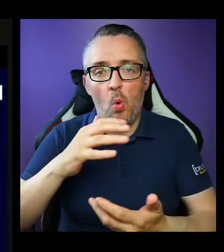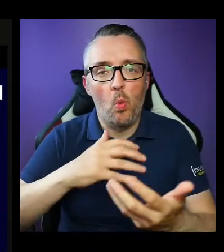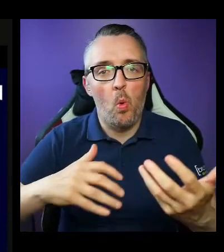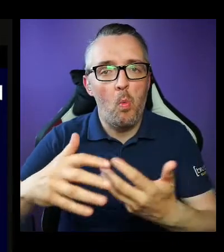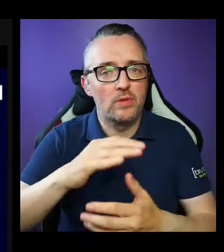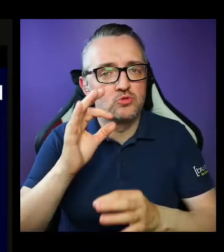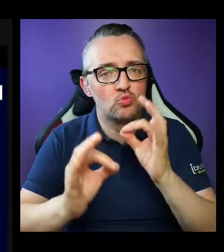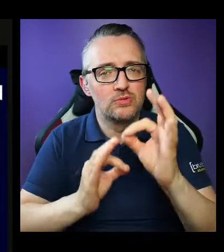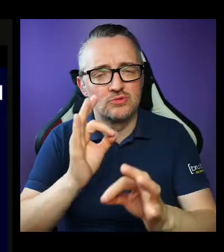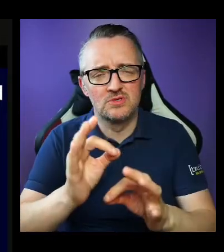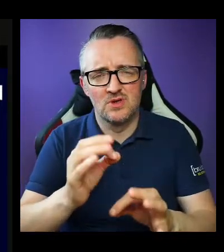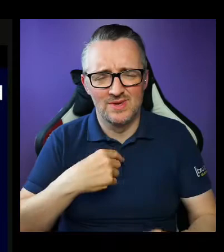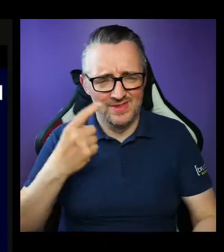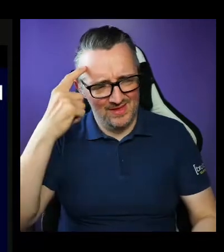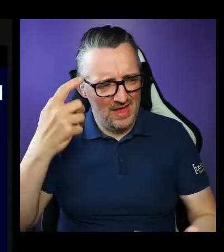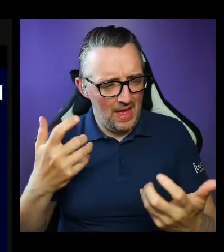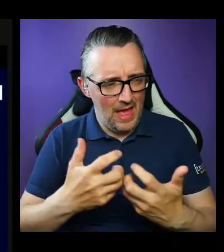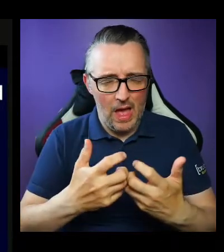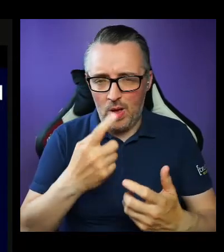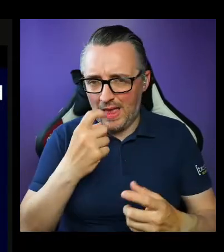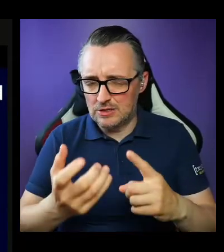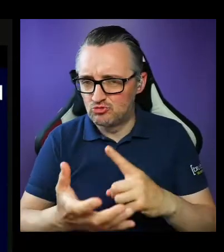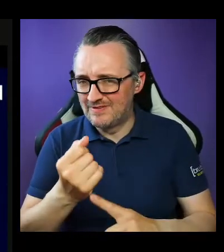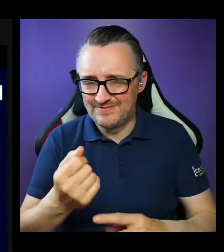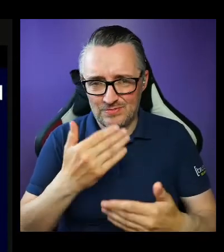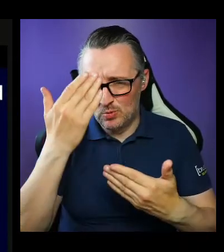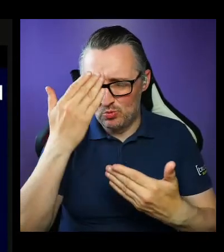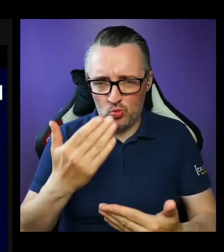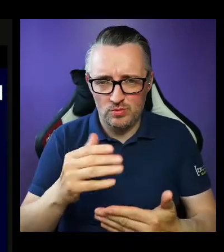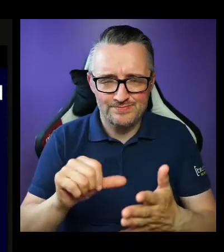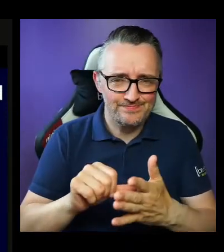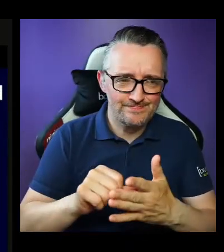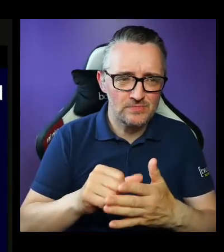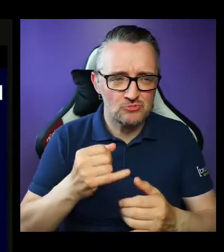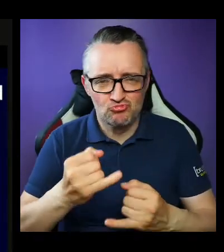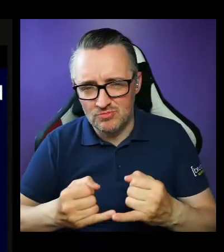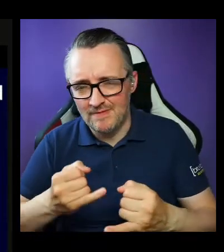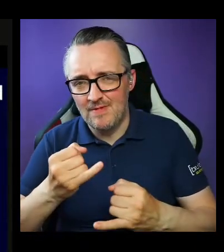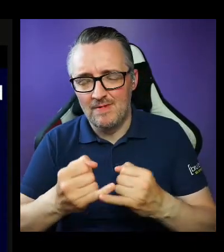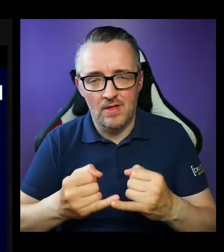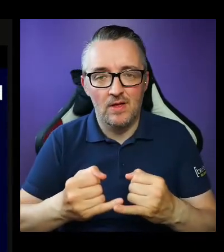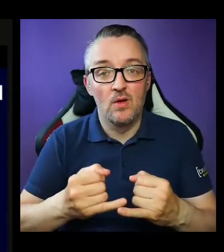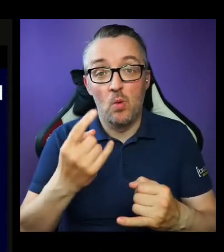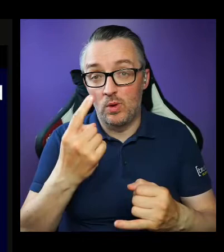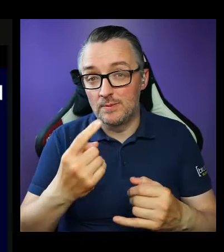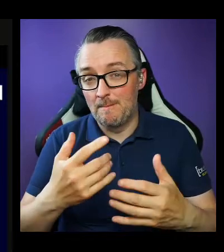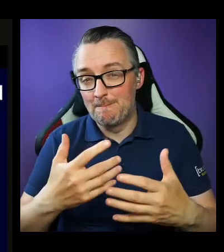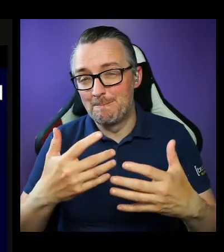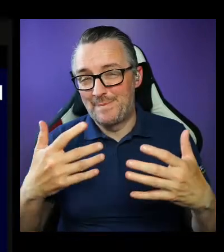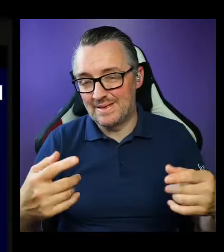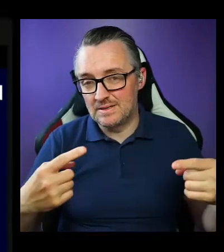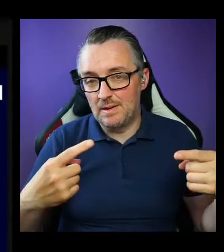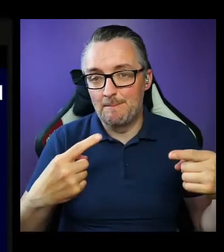couldn't really see how to do that. And a really big mistake, and one of the